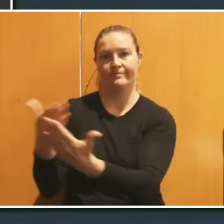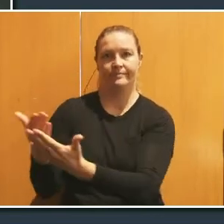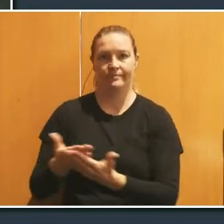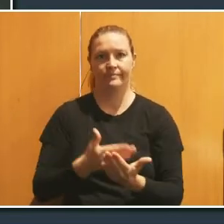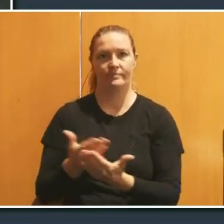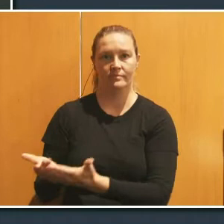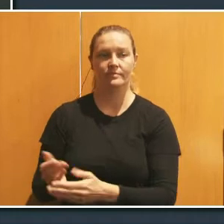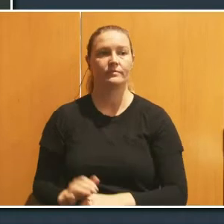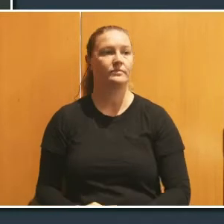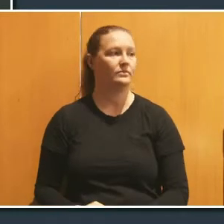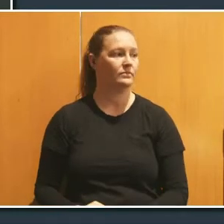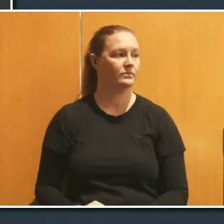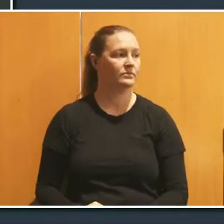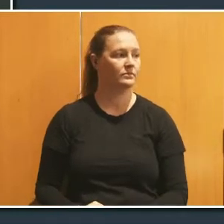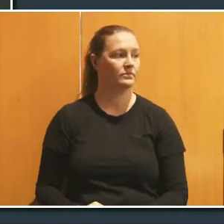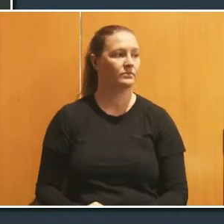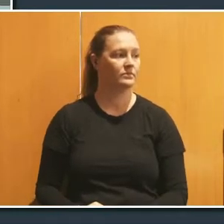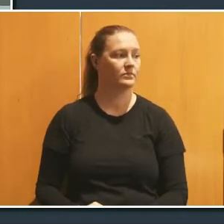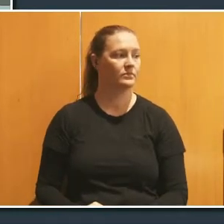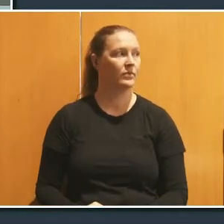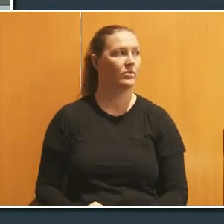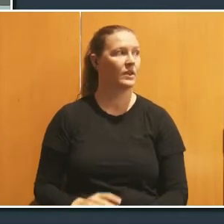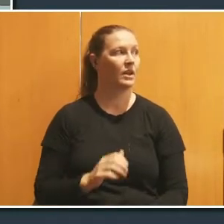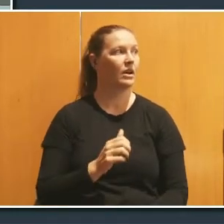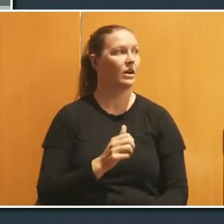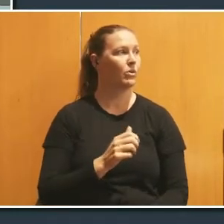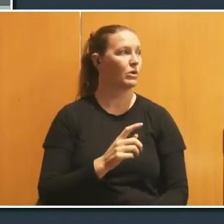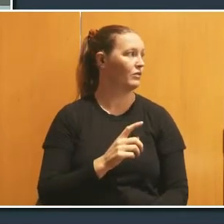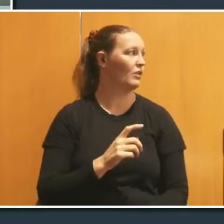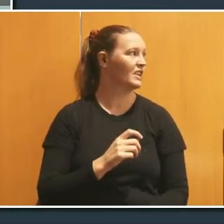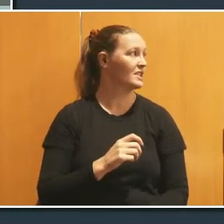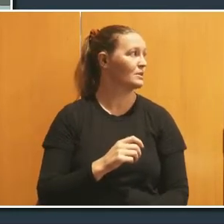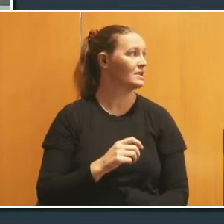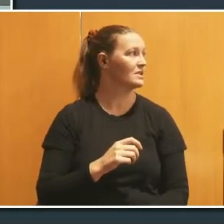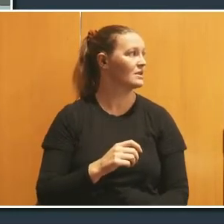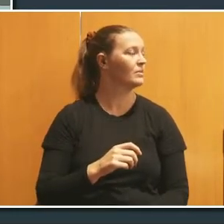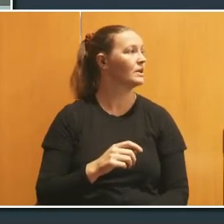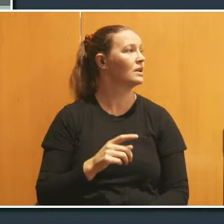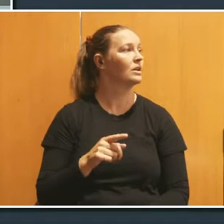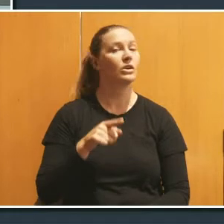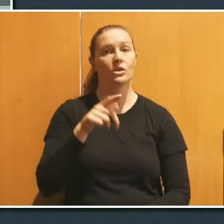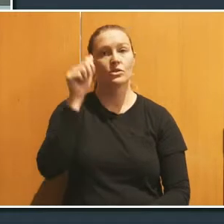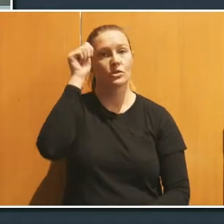Yeah. Just another question. Do you realise you can ask GV